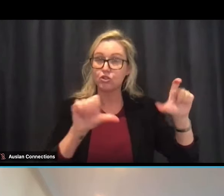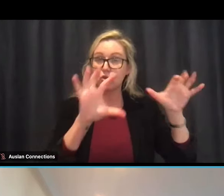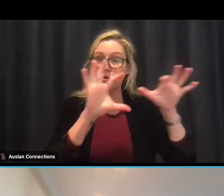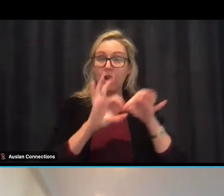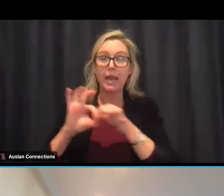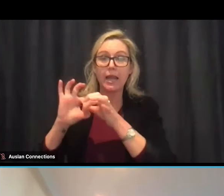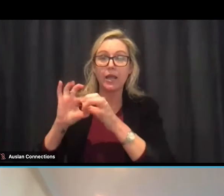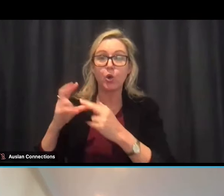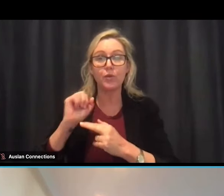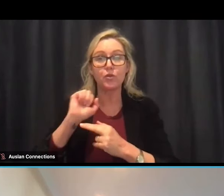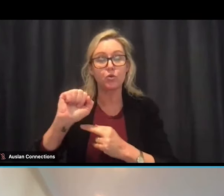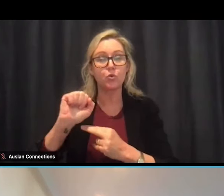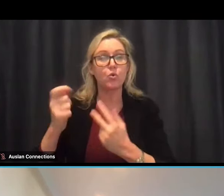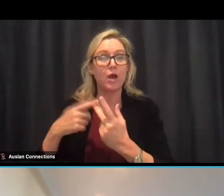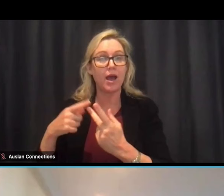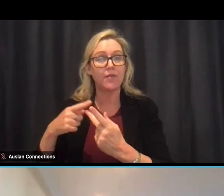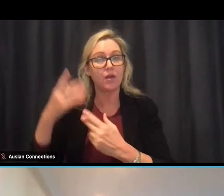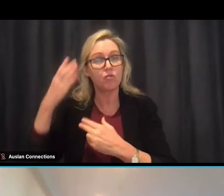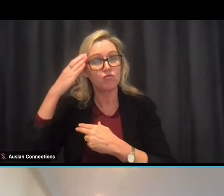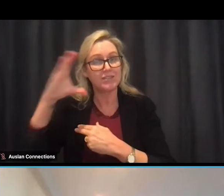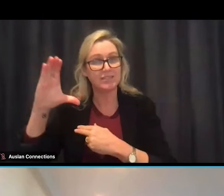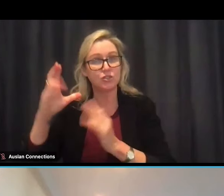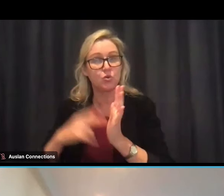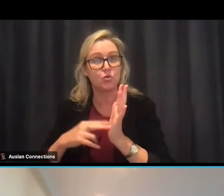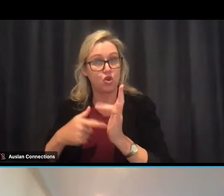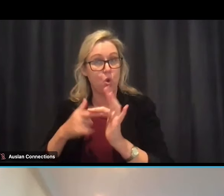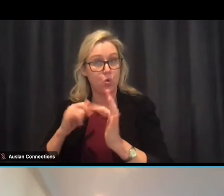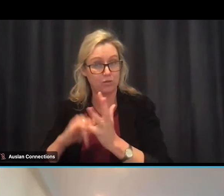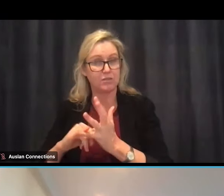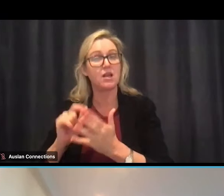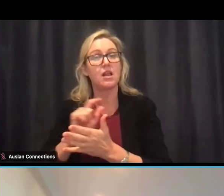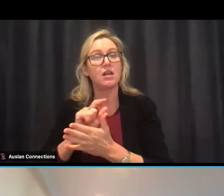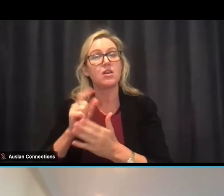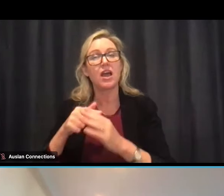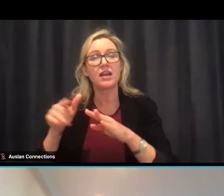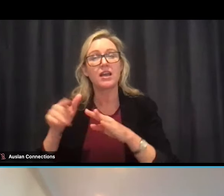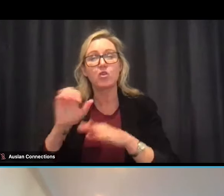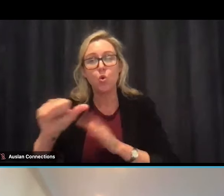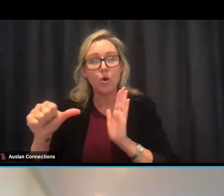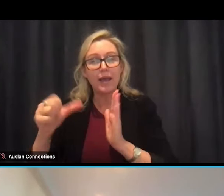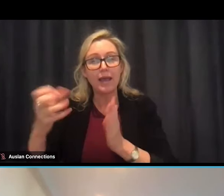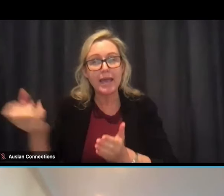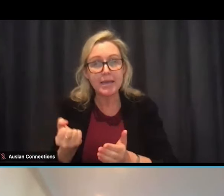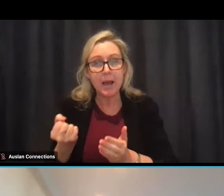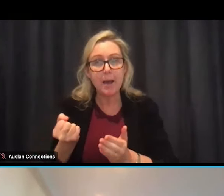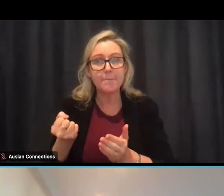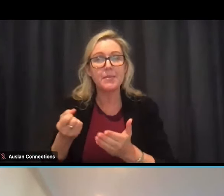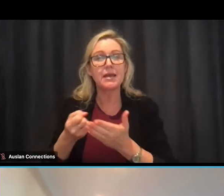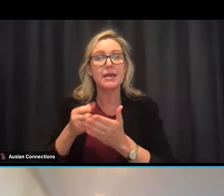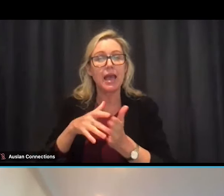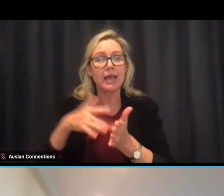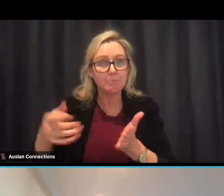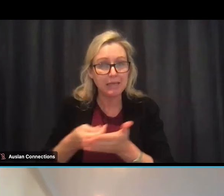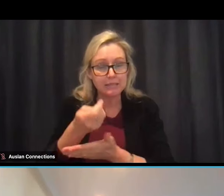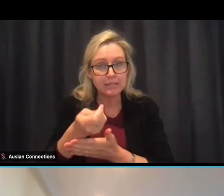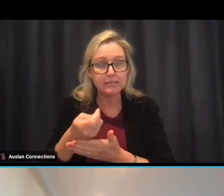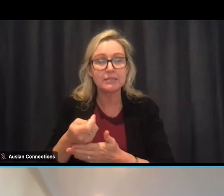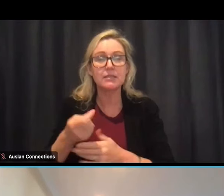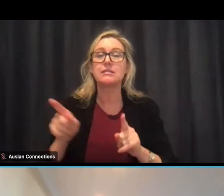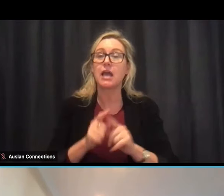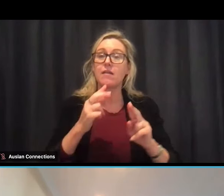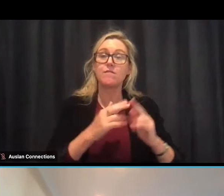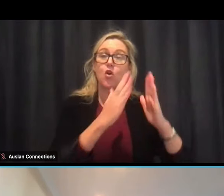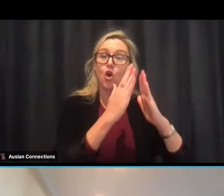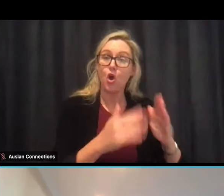in your detailed residential notes, which we'll come to, your income and expenditure statement. Similarly for home care, if you're also providing home